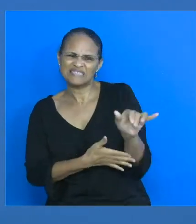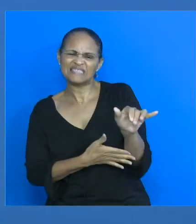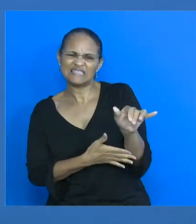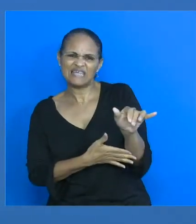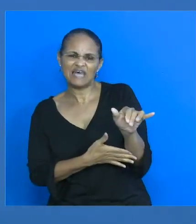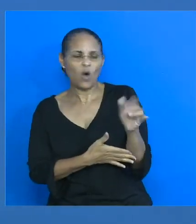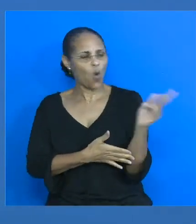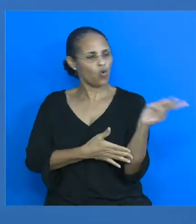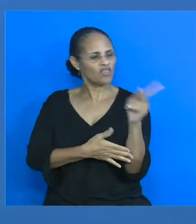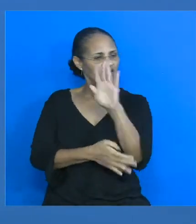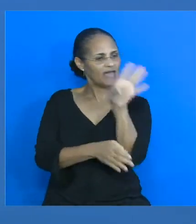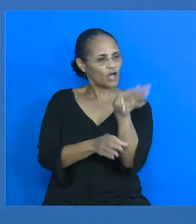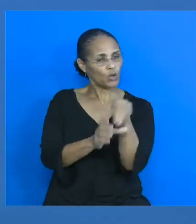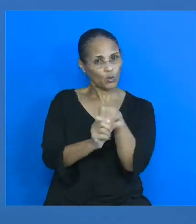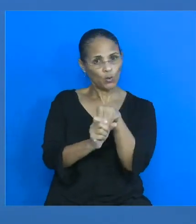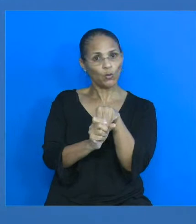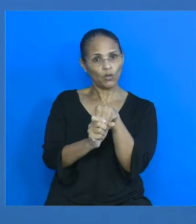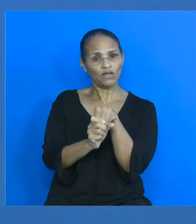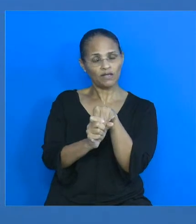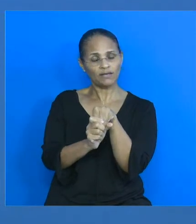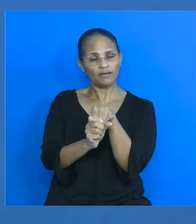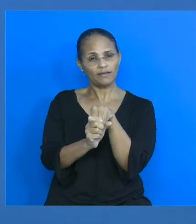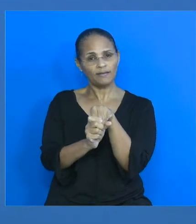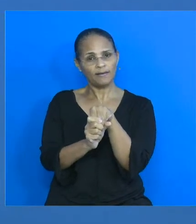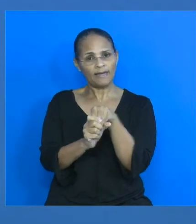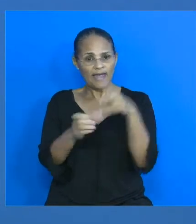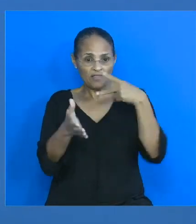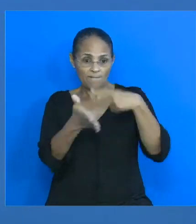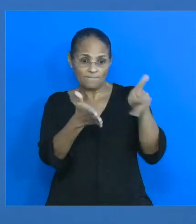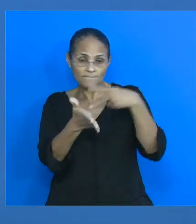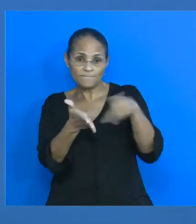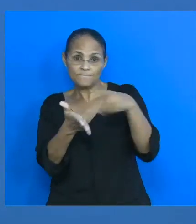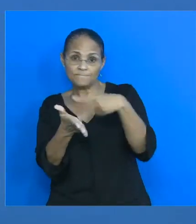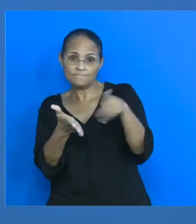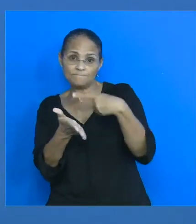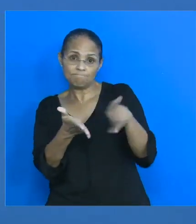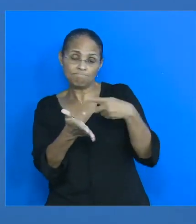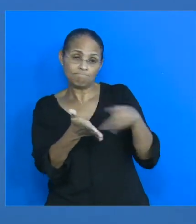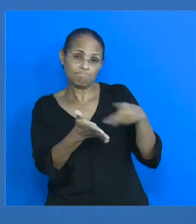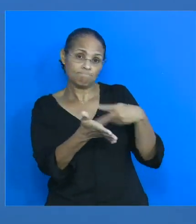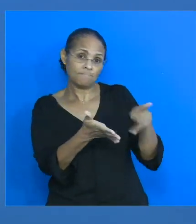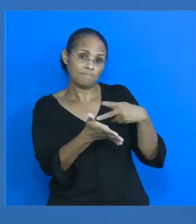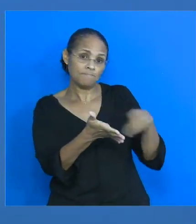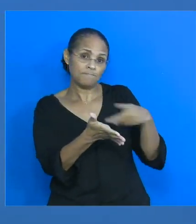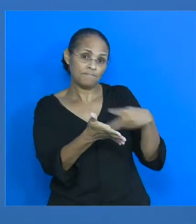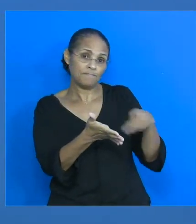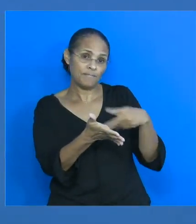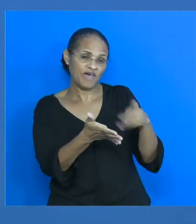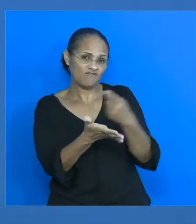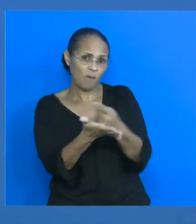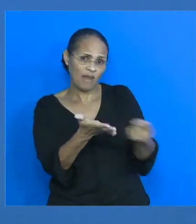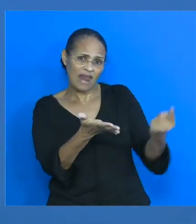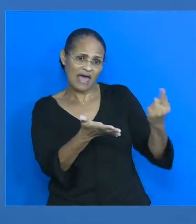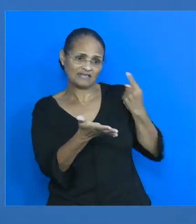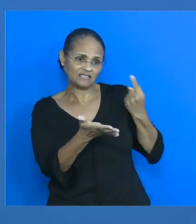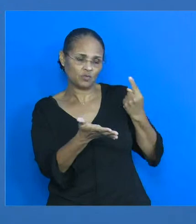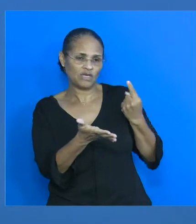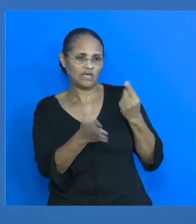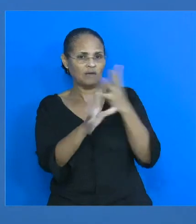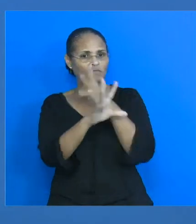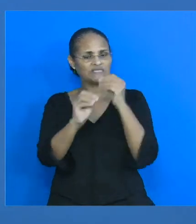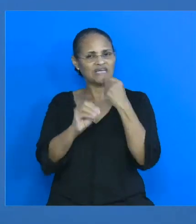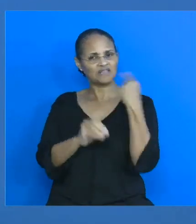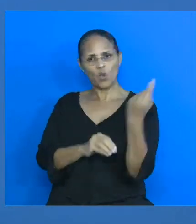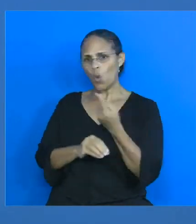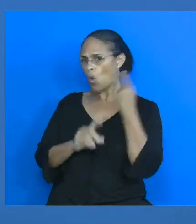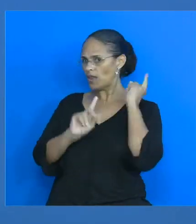Were they included in the payout from last week? The only answer that I can